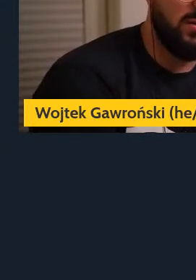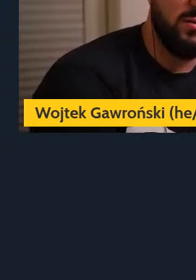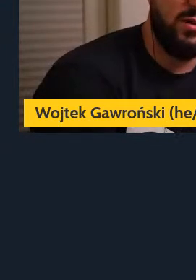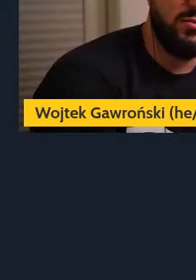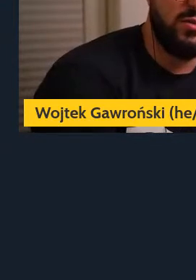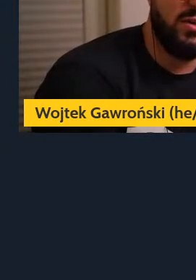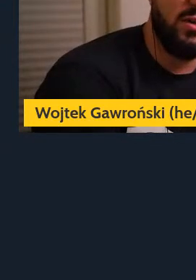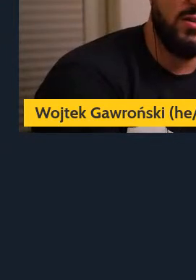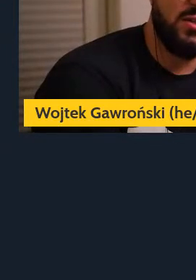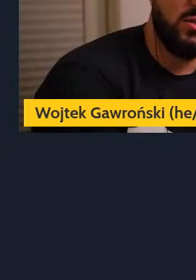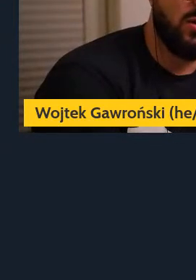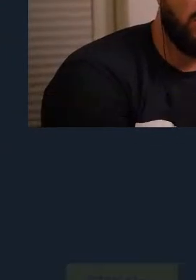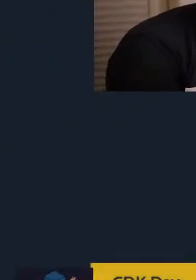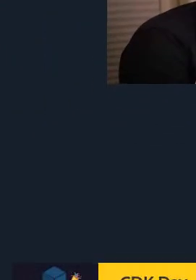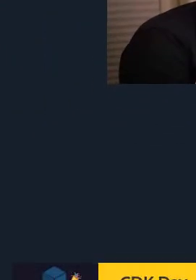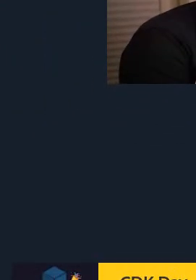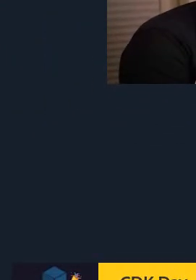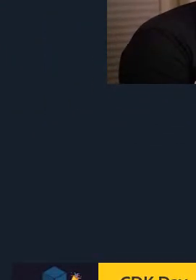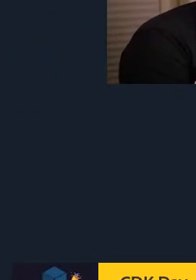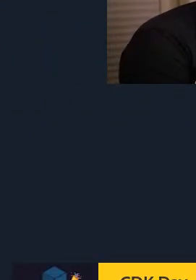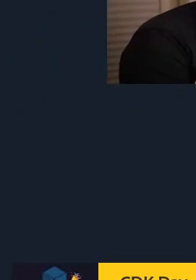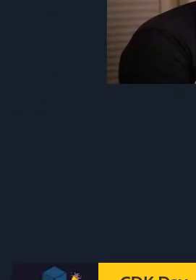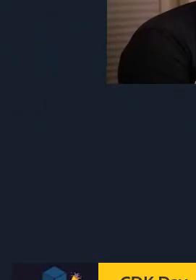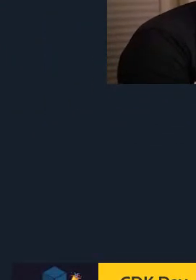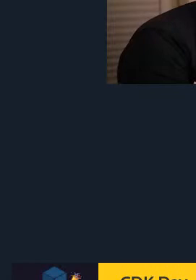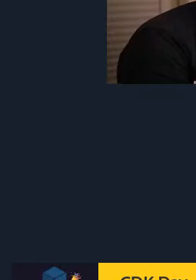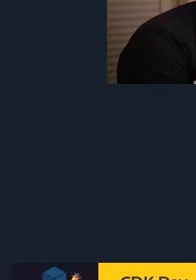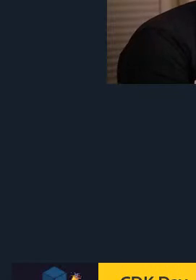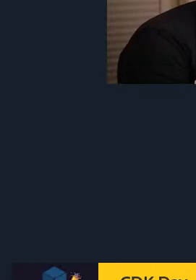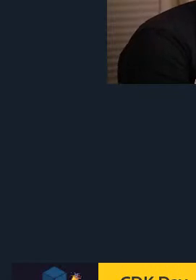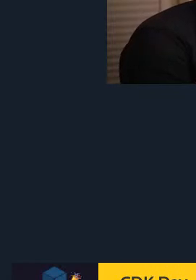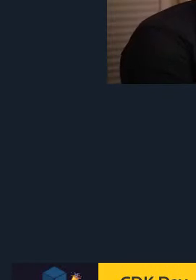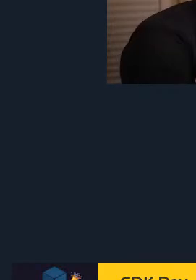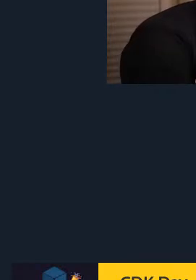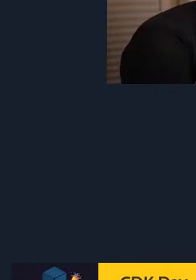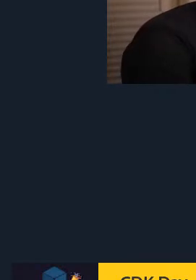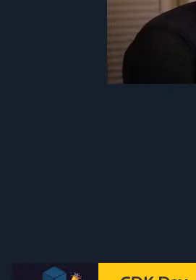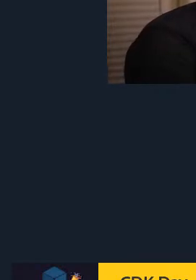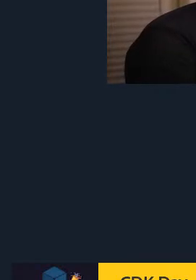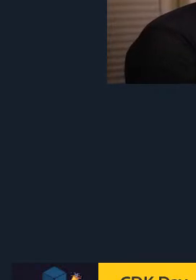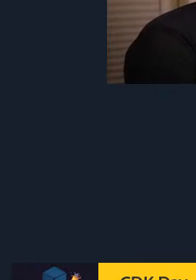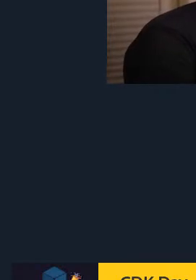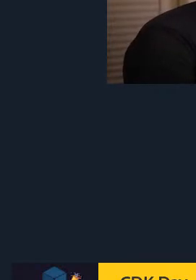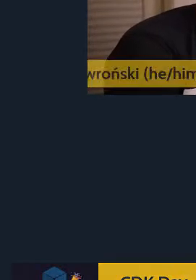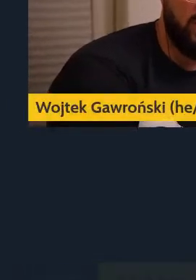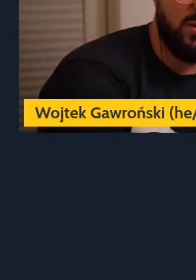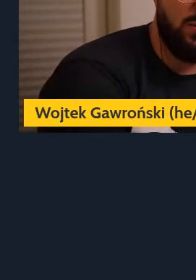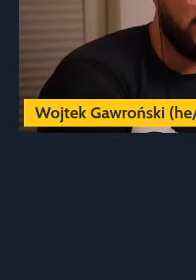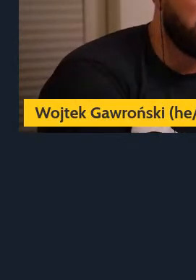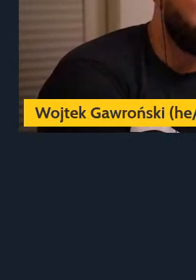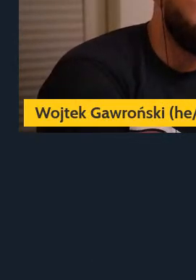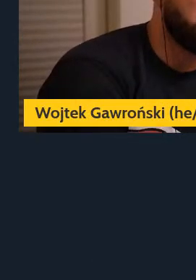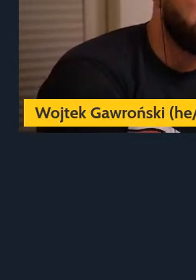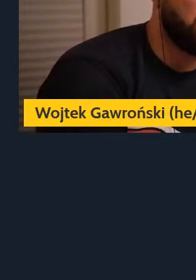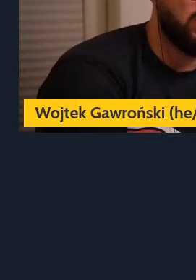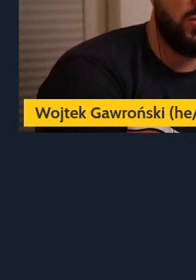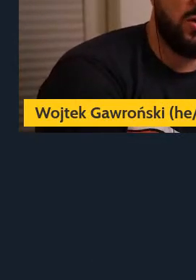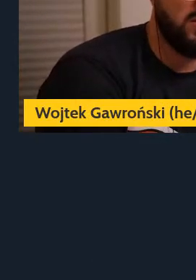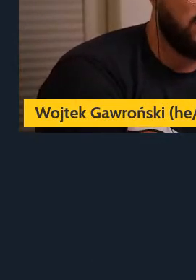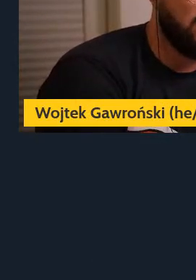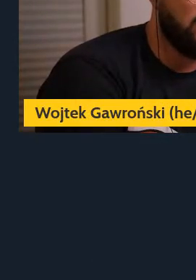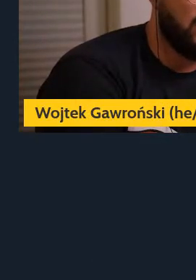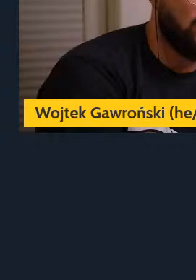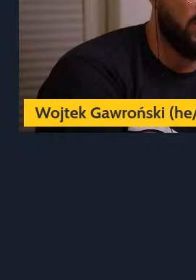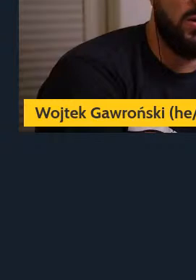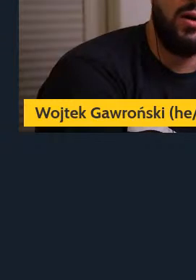having an interesting session about contributing to CDK. So hopefully you will be still with us and you will join